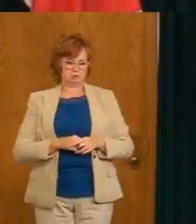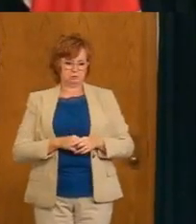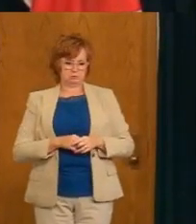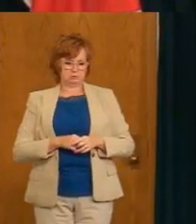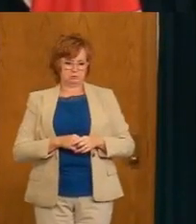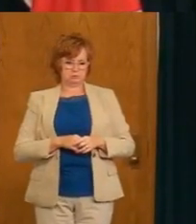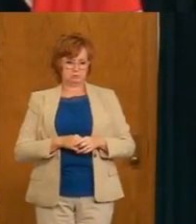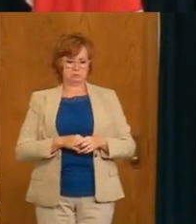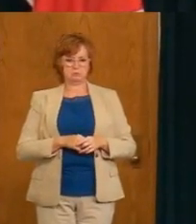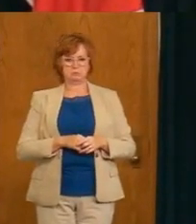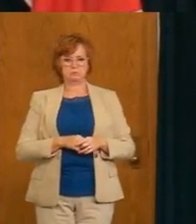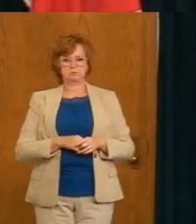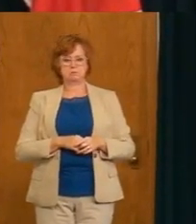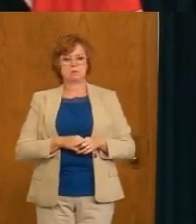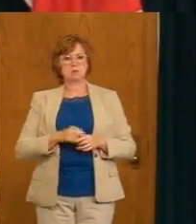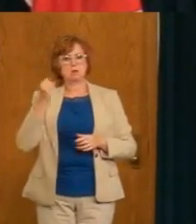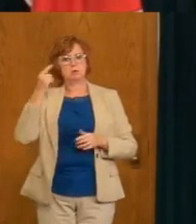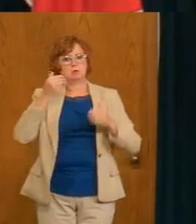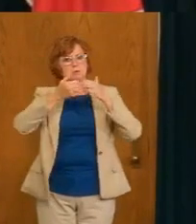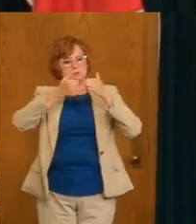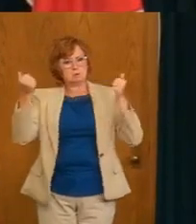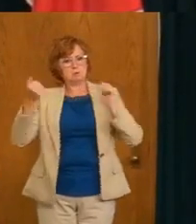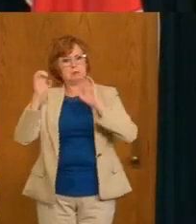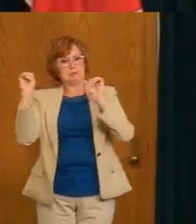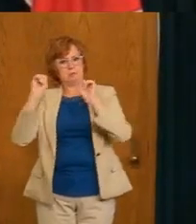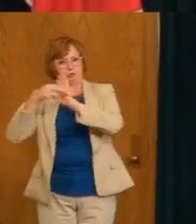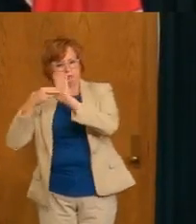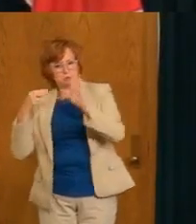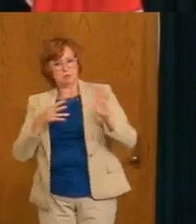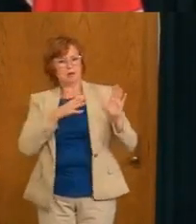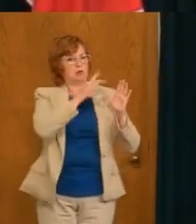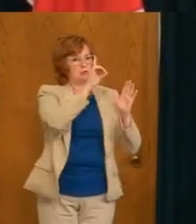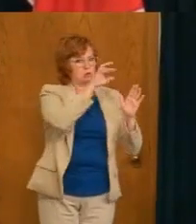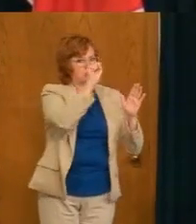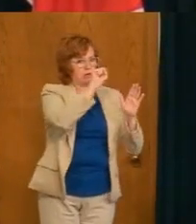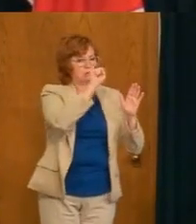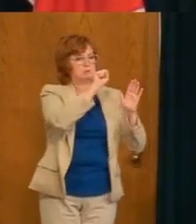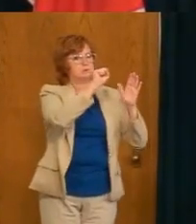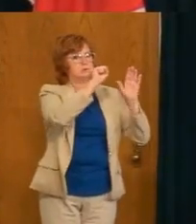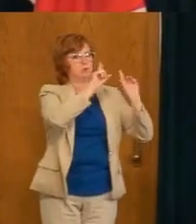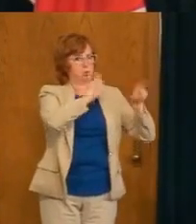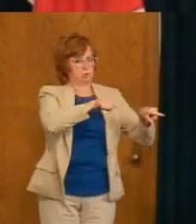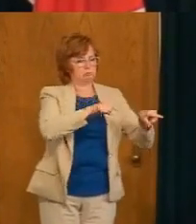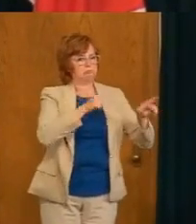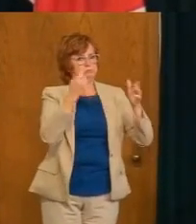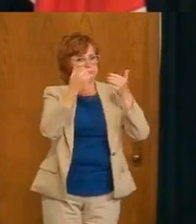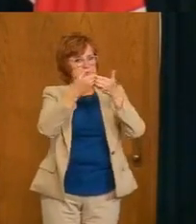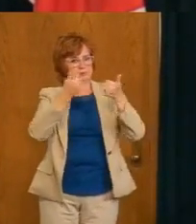diseases. But I think if our numbers rise, specific measures may need to be taken. But